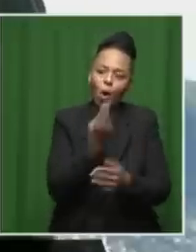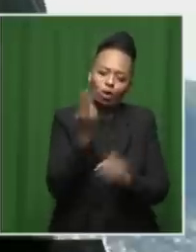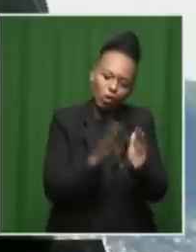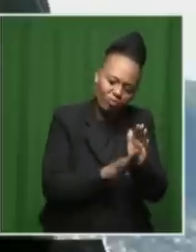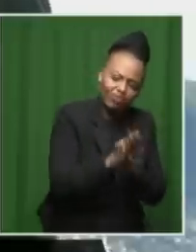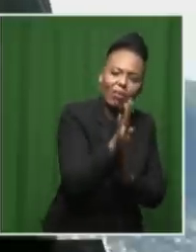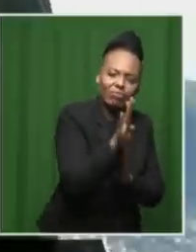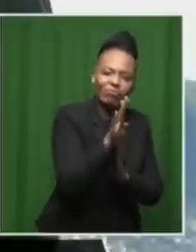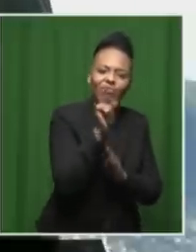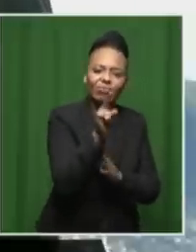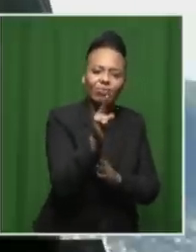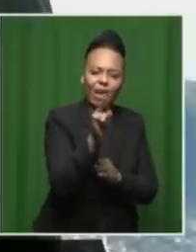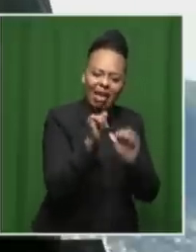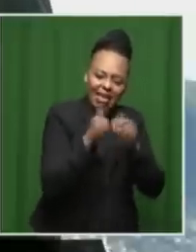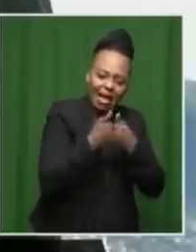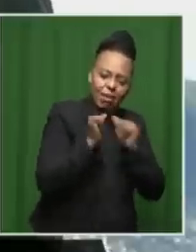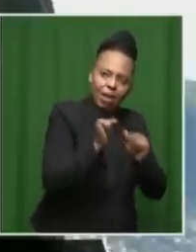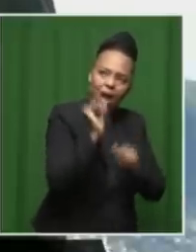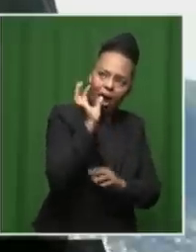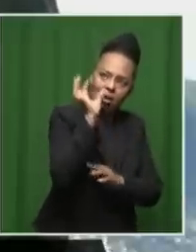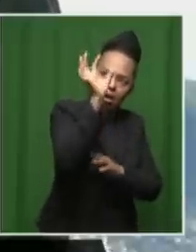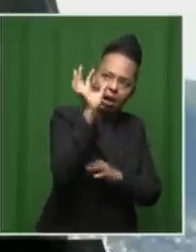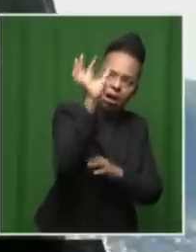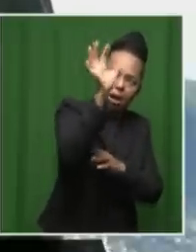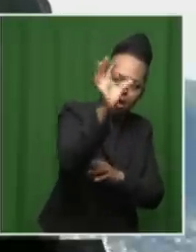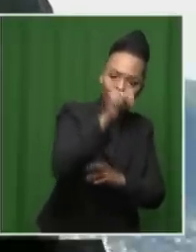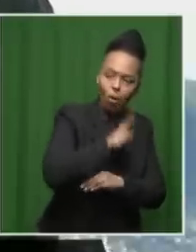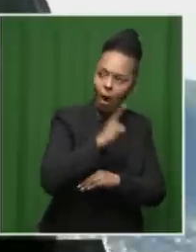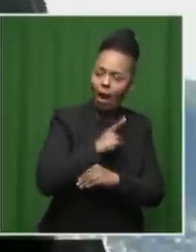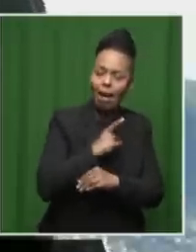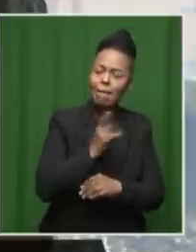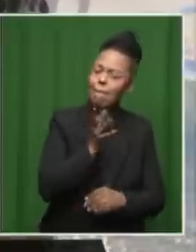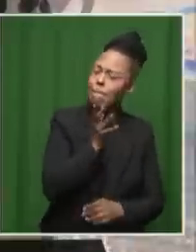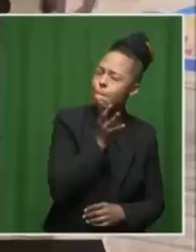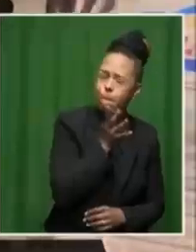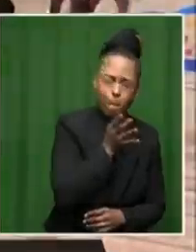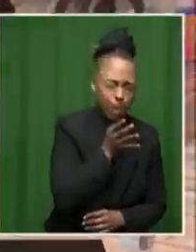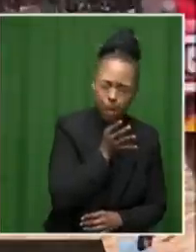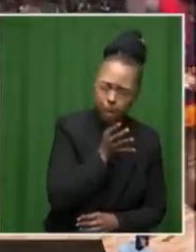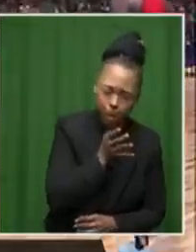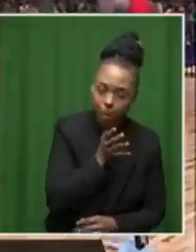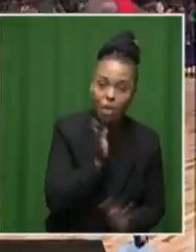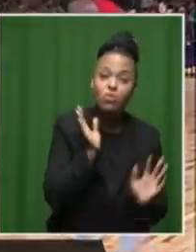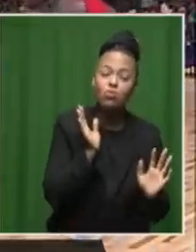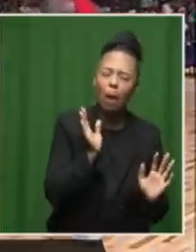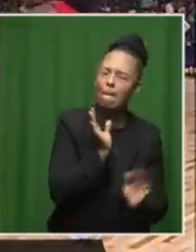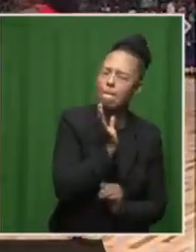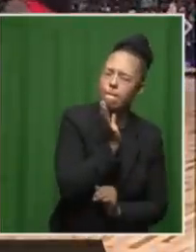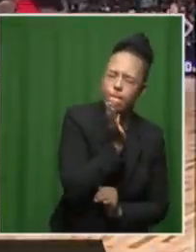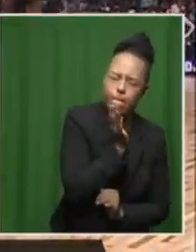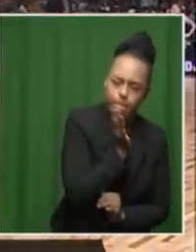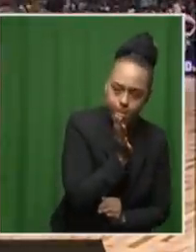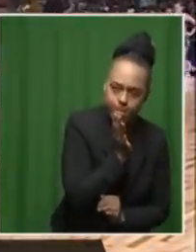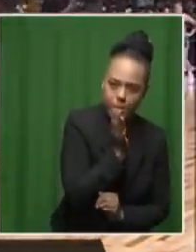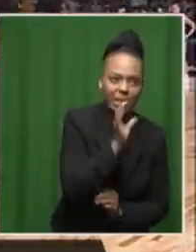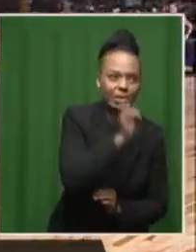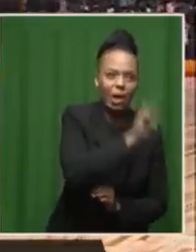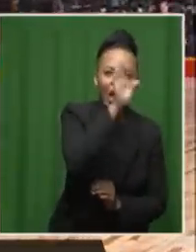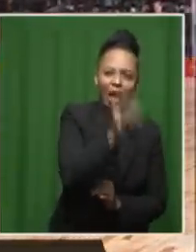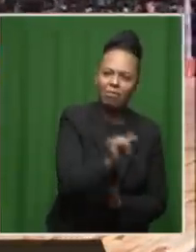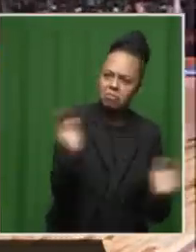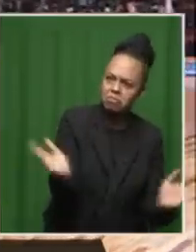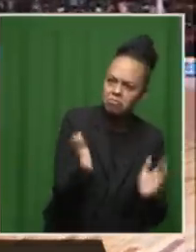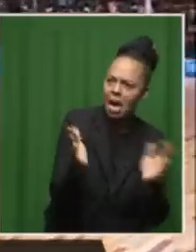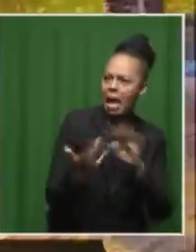netball here. As you saw in the crowd, many millions, you know, not even in the crowd, all over South Africa, aspiring young netball